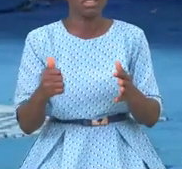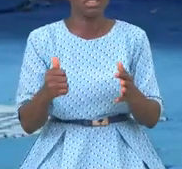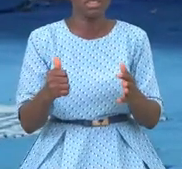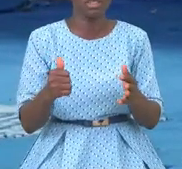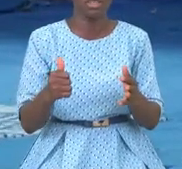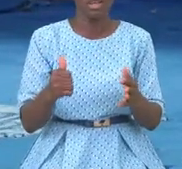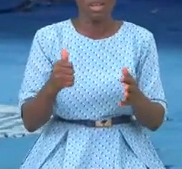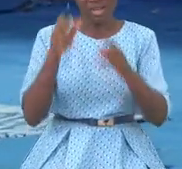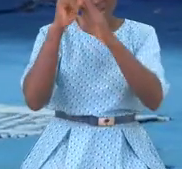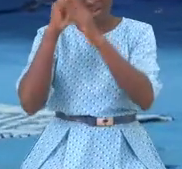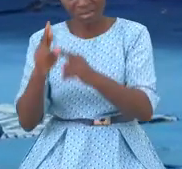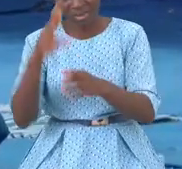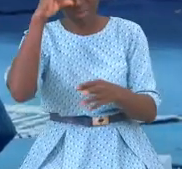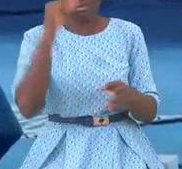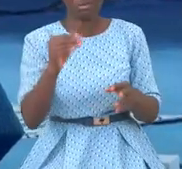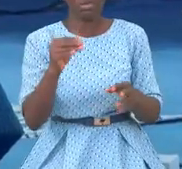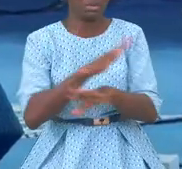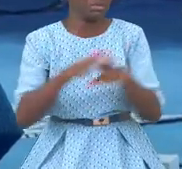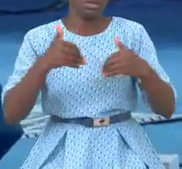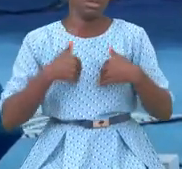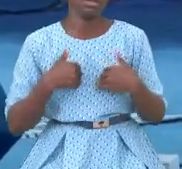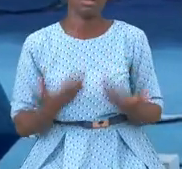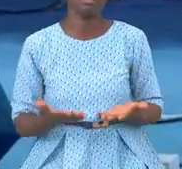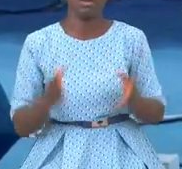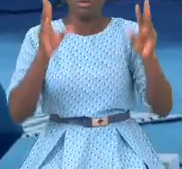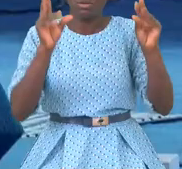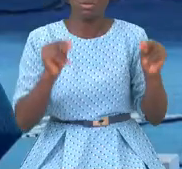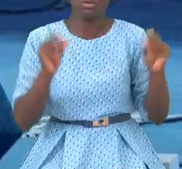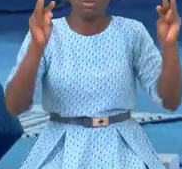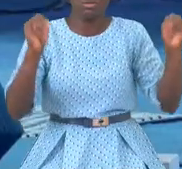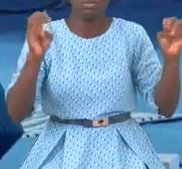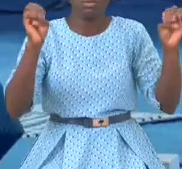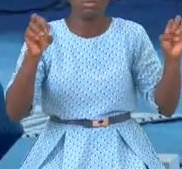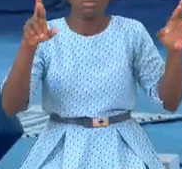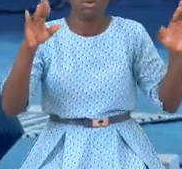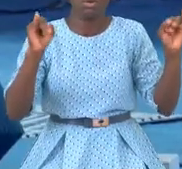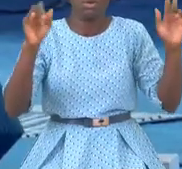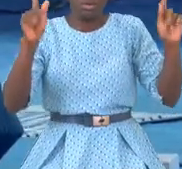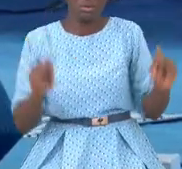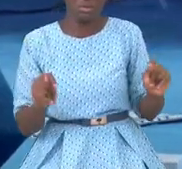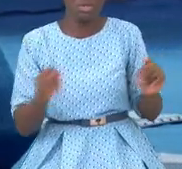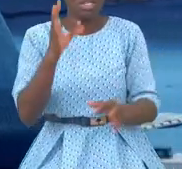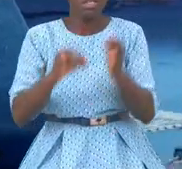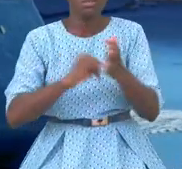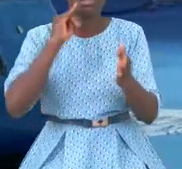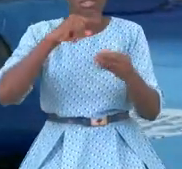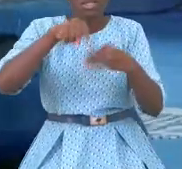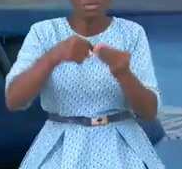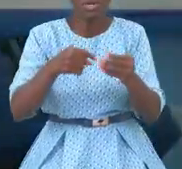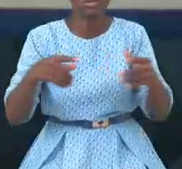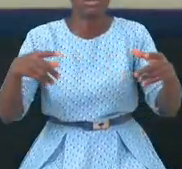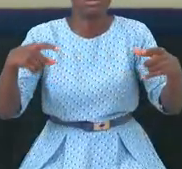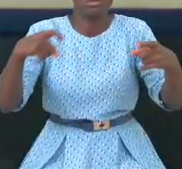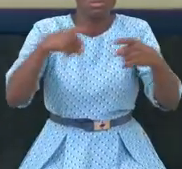that, no marriage. If we talk of connections, that a man will say, I know Mr.